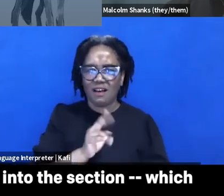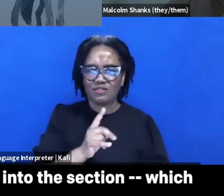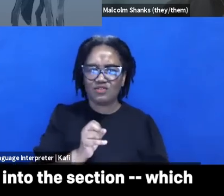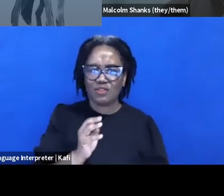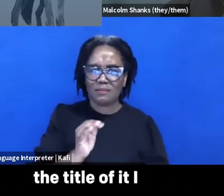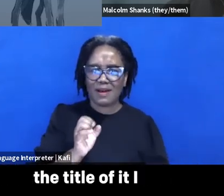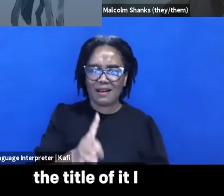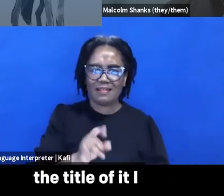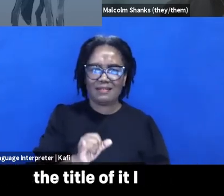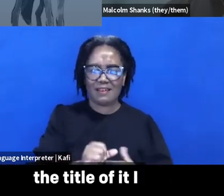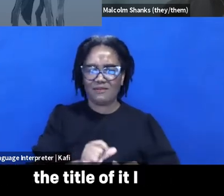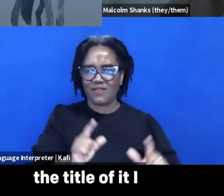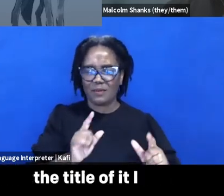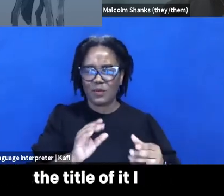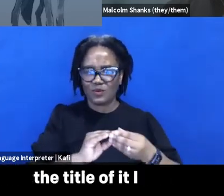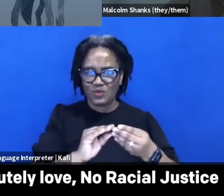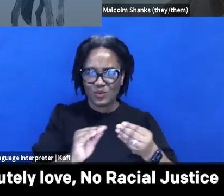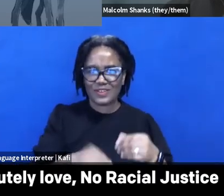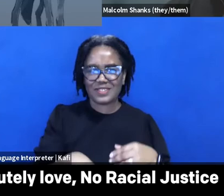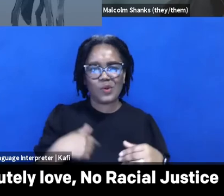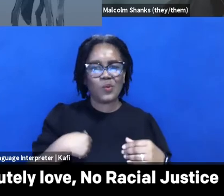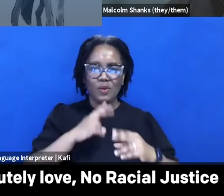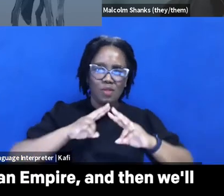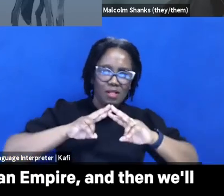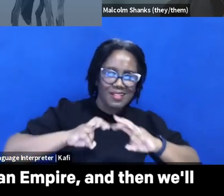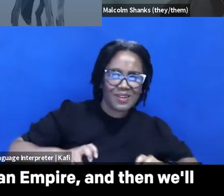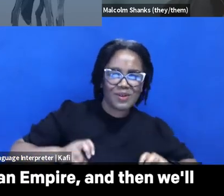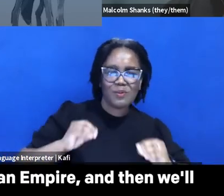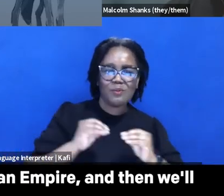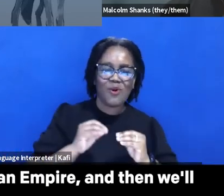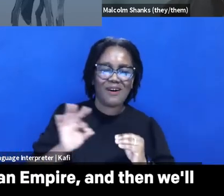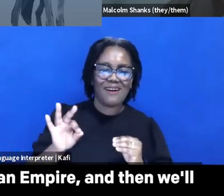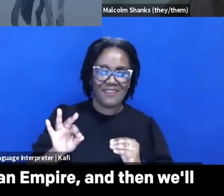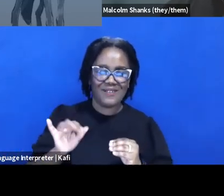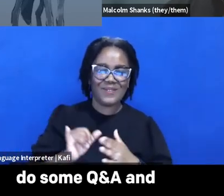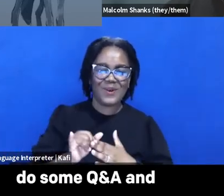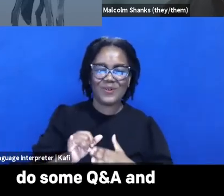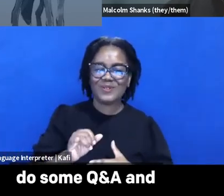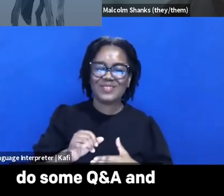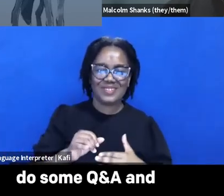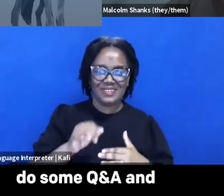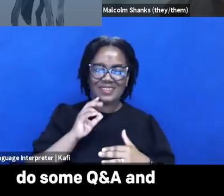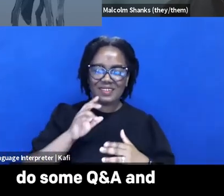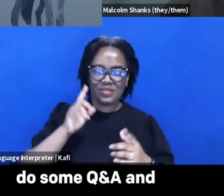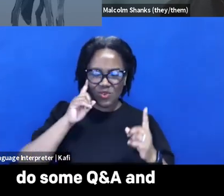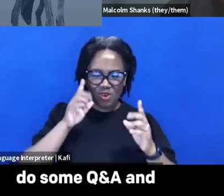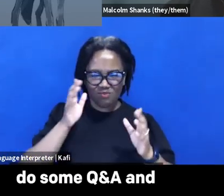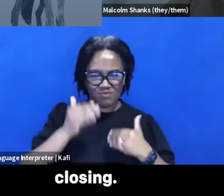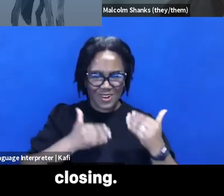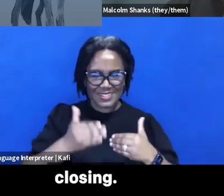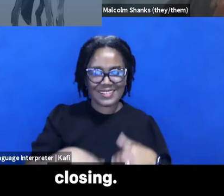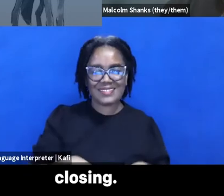go into the section which the title of which I absolutely love, No Racial Justice in an Empire, and then we'll do